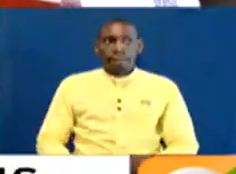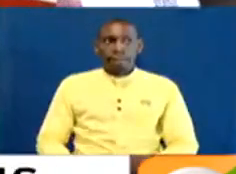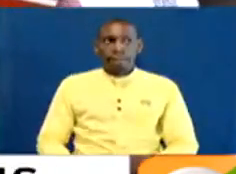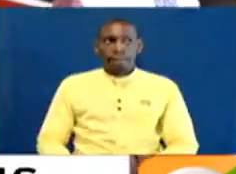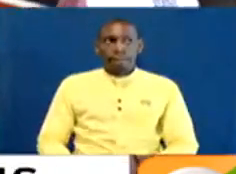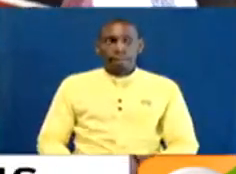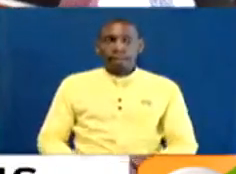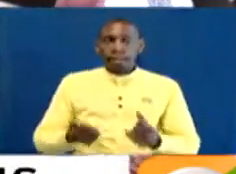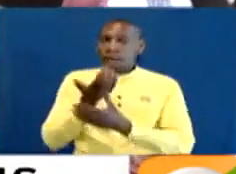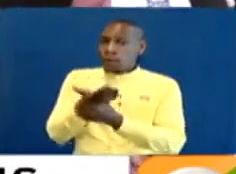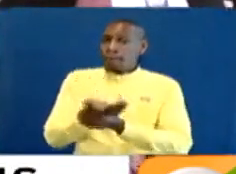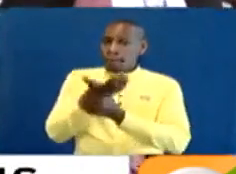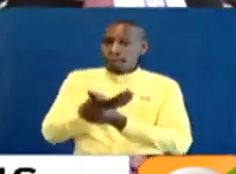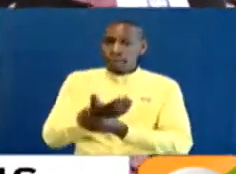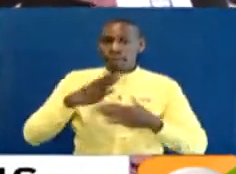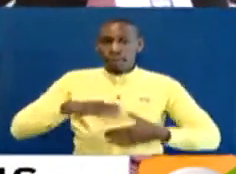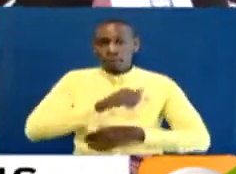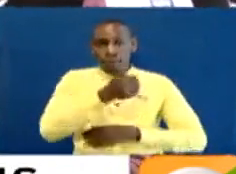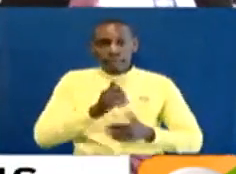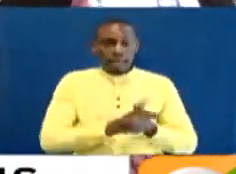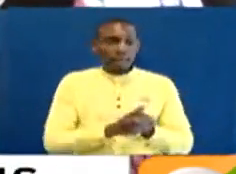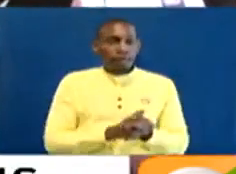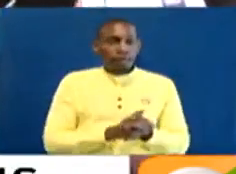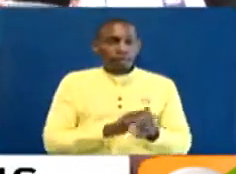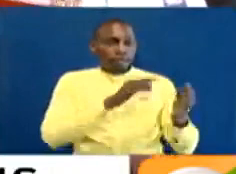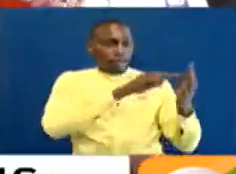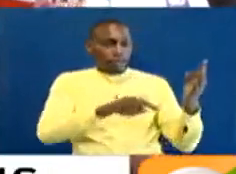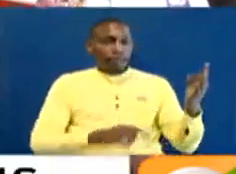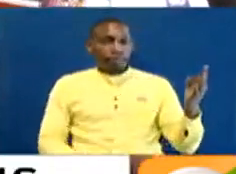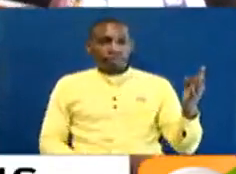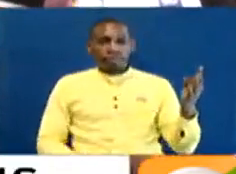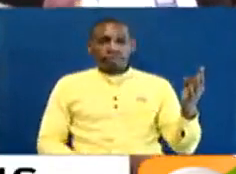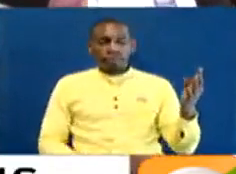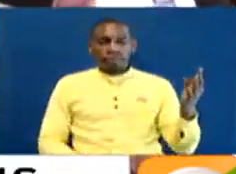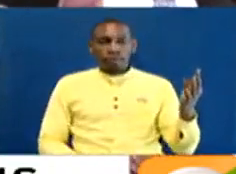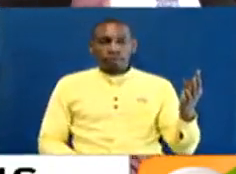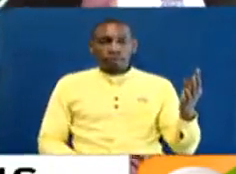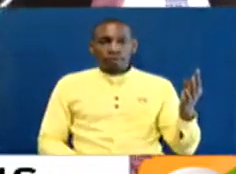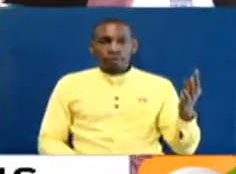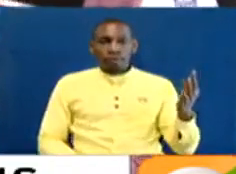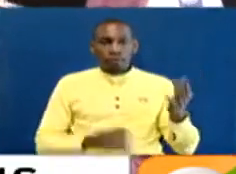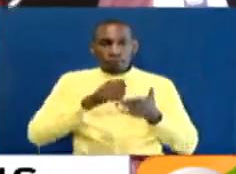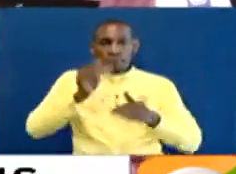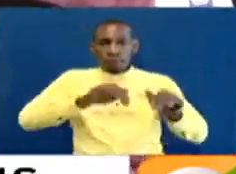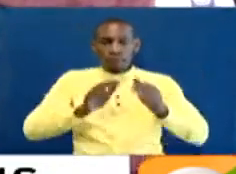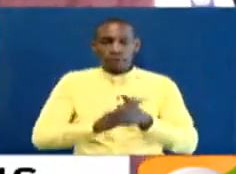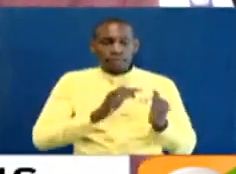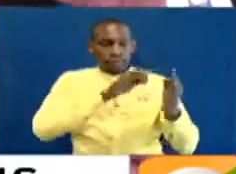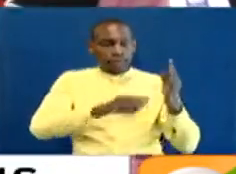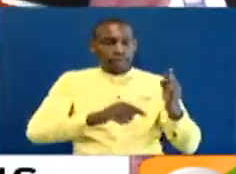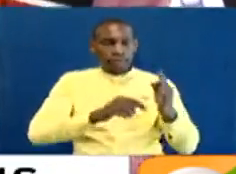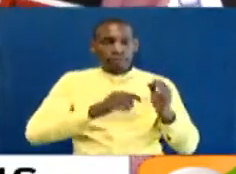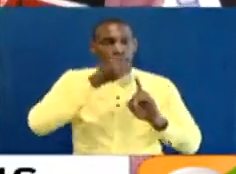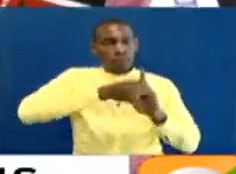Hata natoa mwito kwa wale wengine ambao tuko nao, wale wengine watatu ambao tutakuwa pamoja na hawa kwa ballot, wekeni